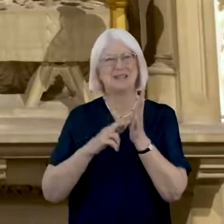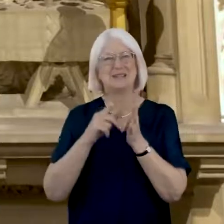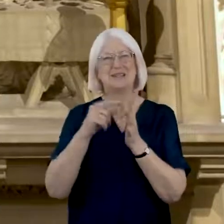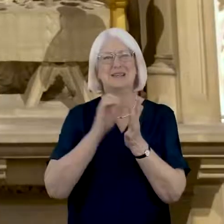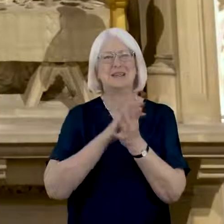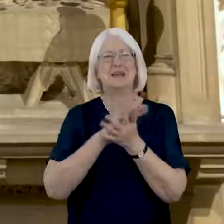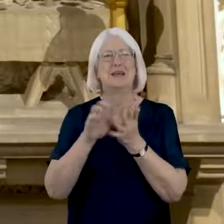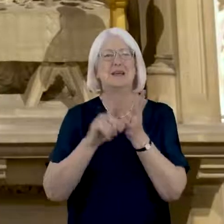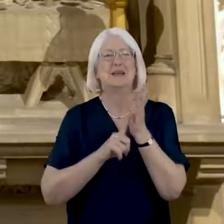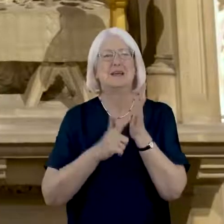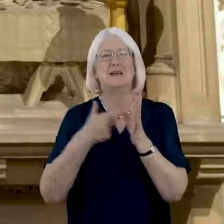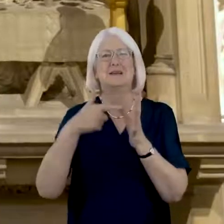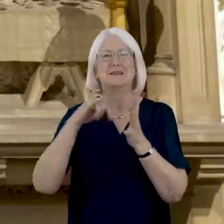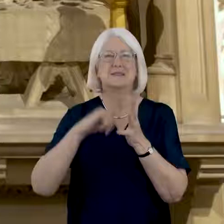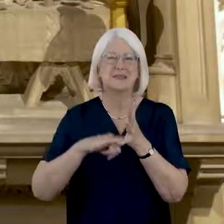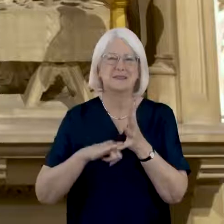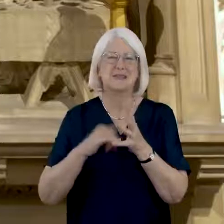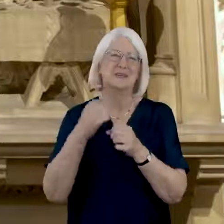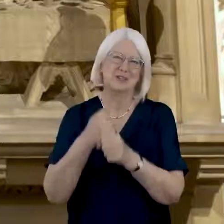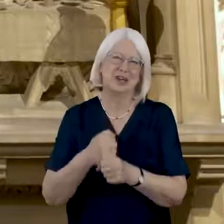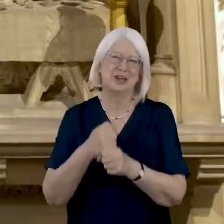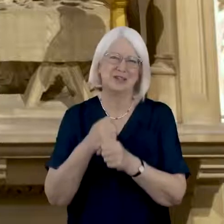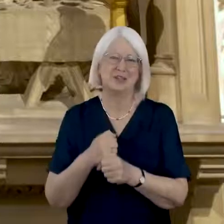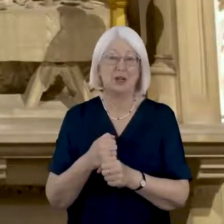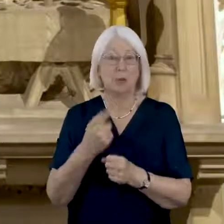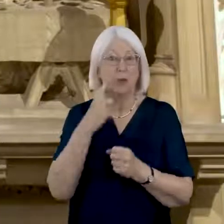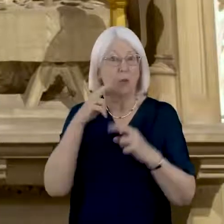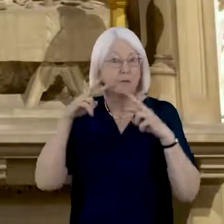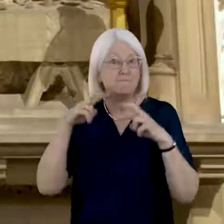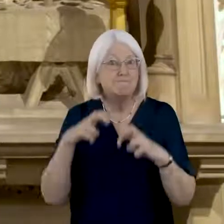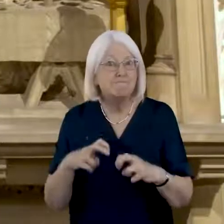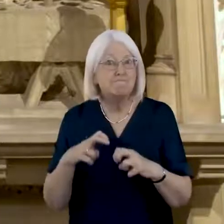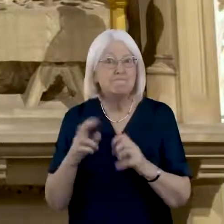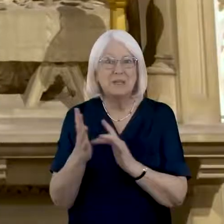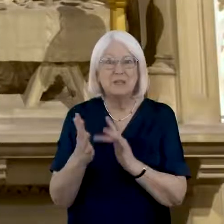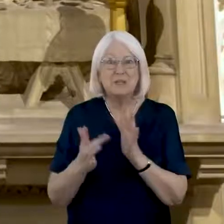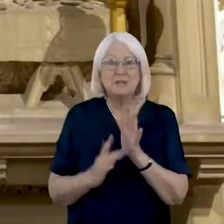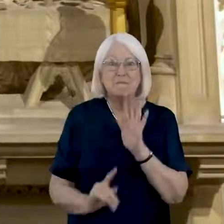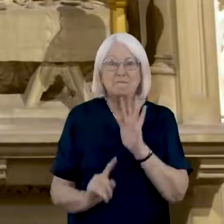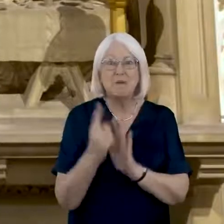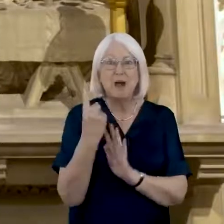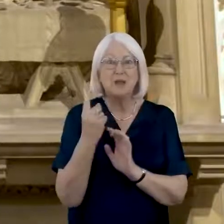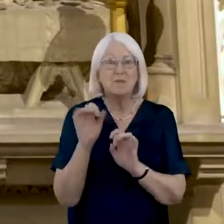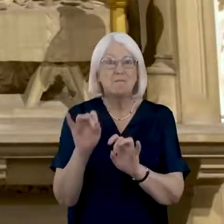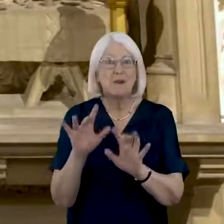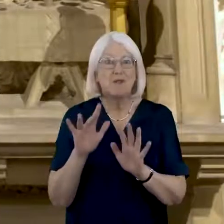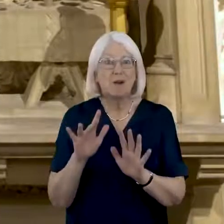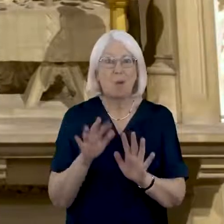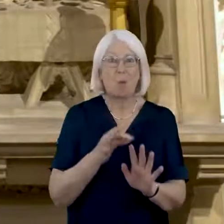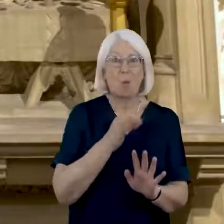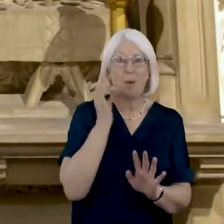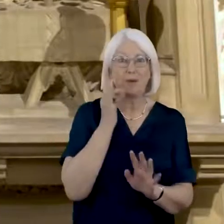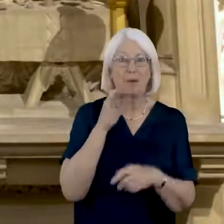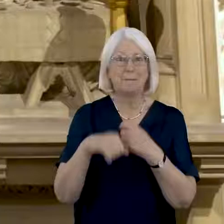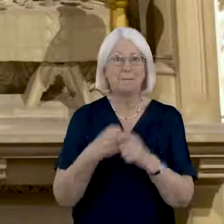at Jesus' first miracle, where he turned water into wine at Cana.